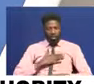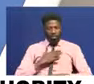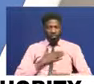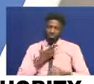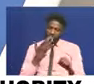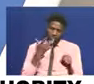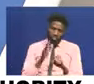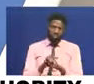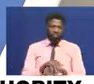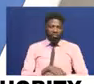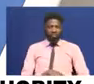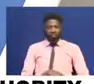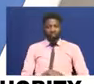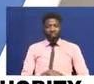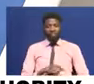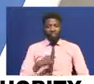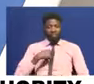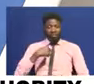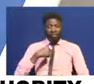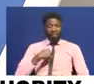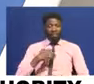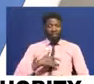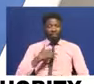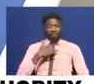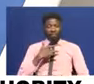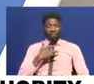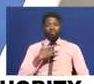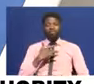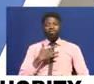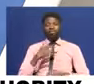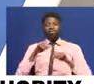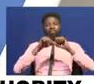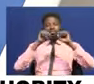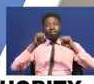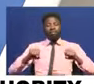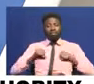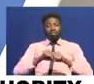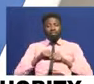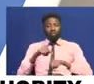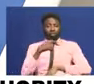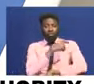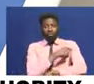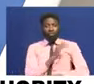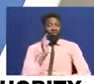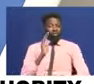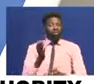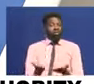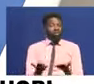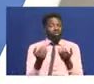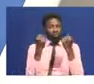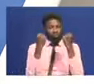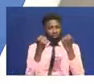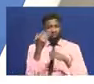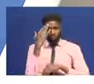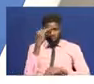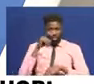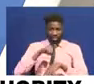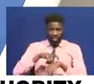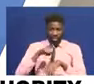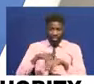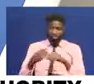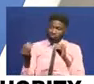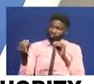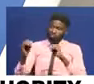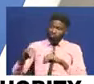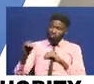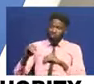sustaining the payments. And that's why I think the healthcare system would become more robust, because with the injection of the capital inflows into the health sector, it is going to provide more employment.